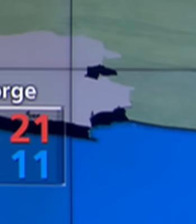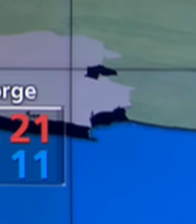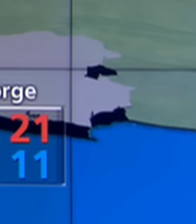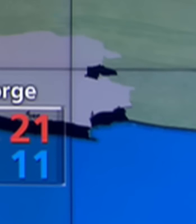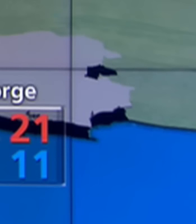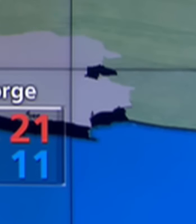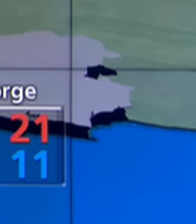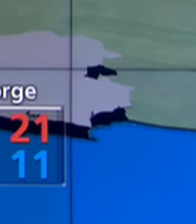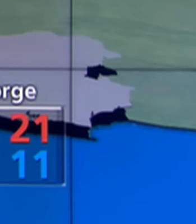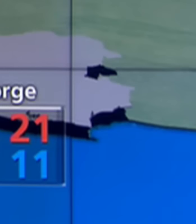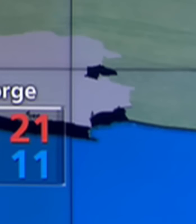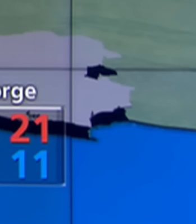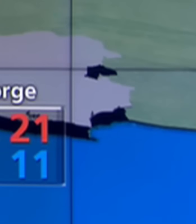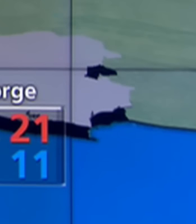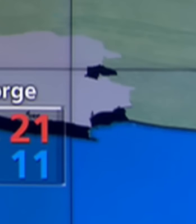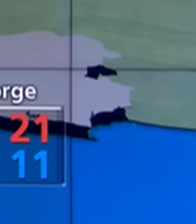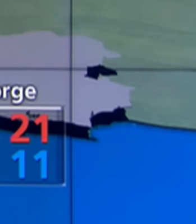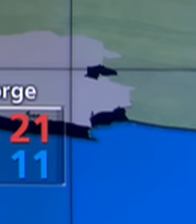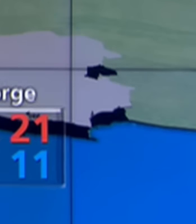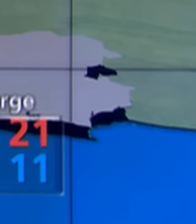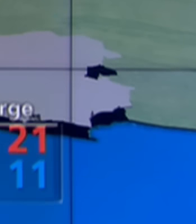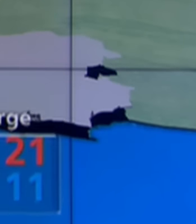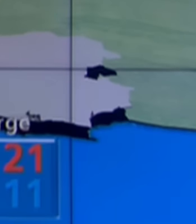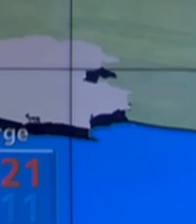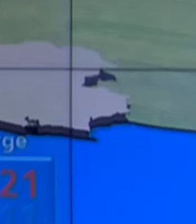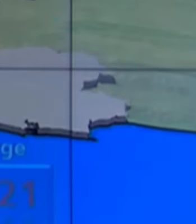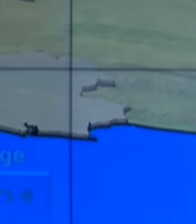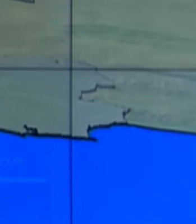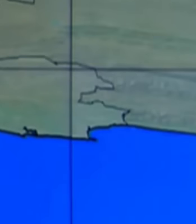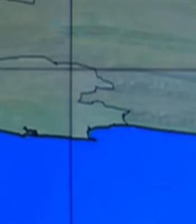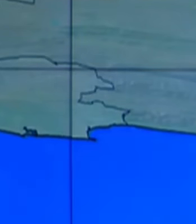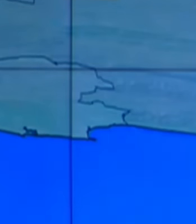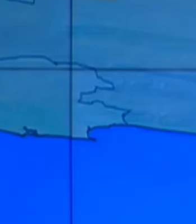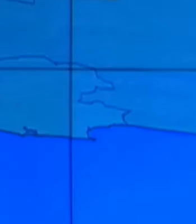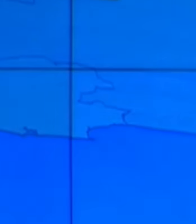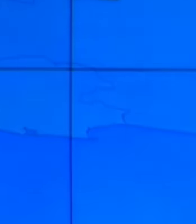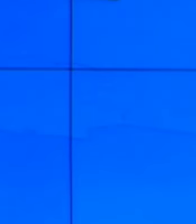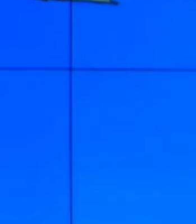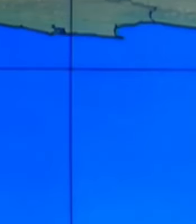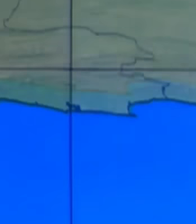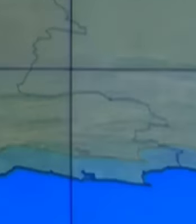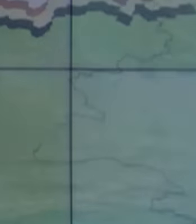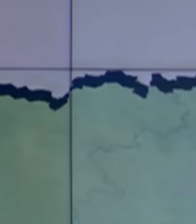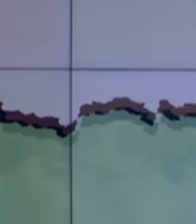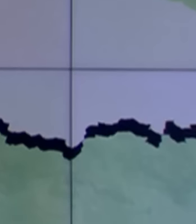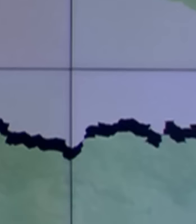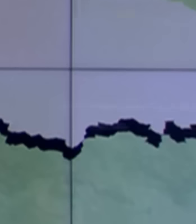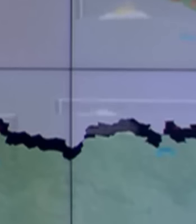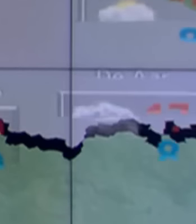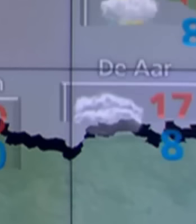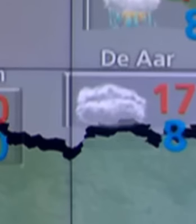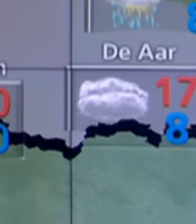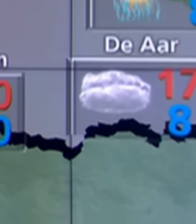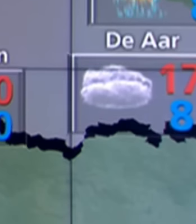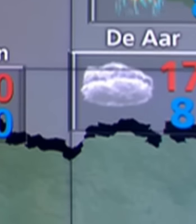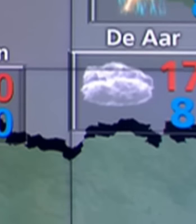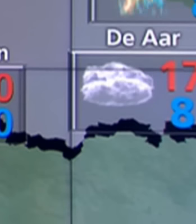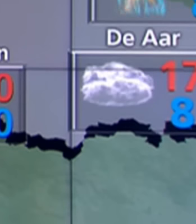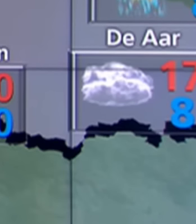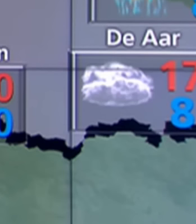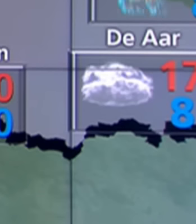lefale mme tla beke mo go di gata di le 21 fa Moselbe lona e tla beke mo go di gata di le 21 re